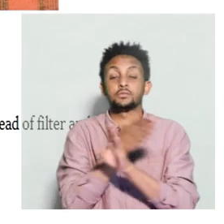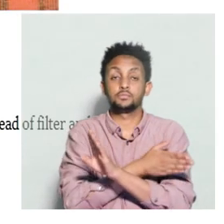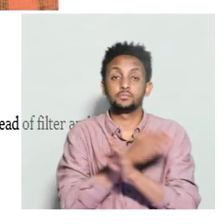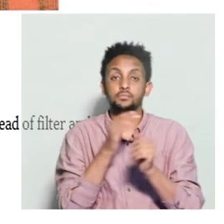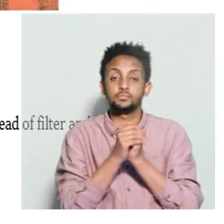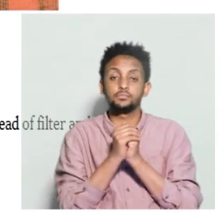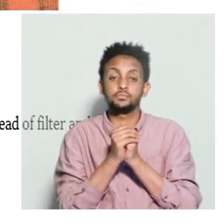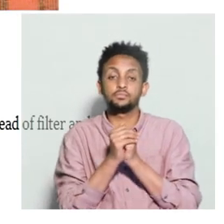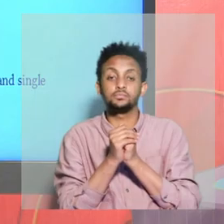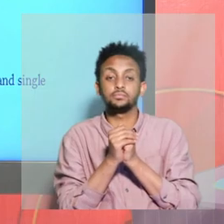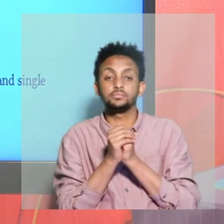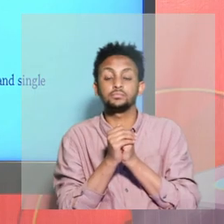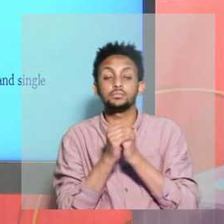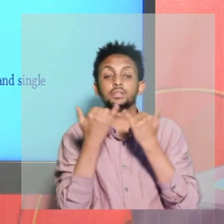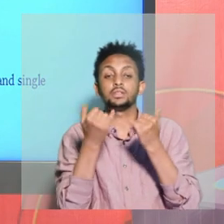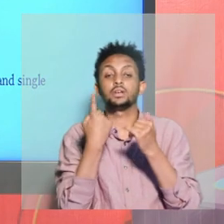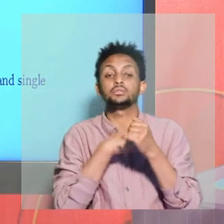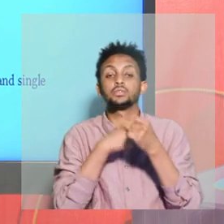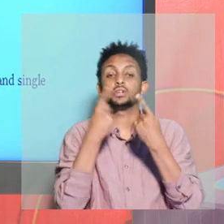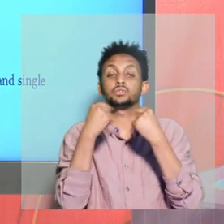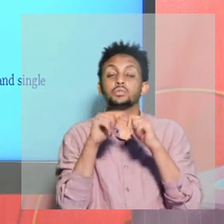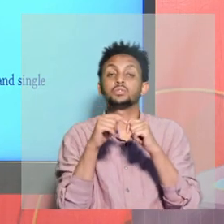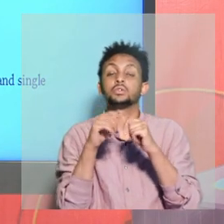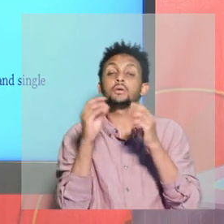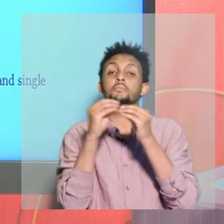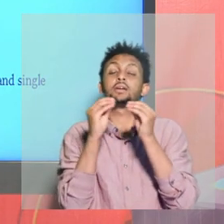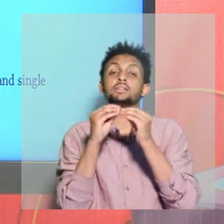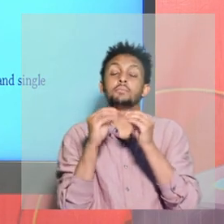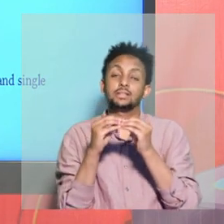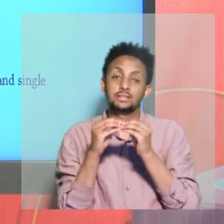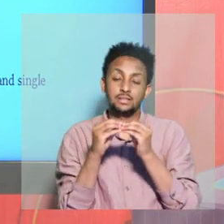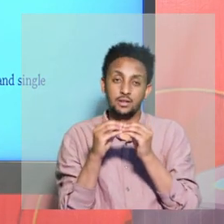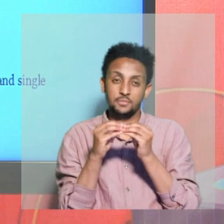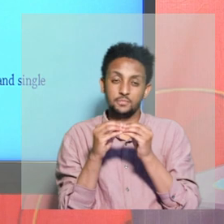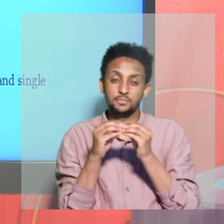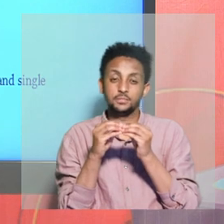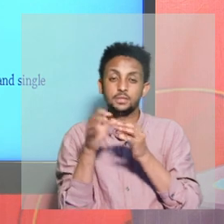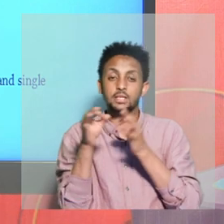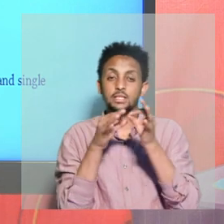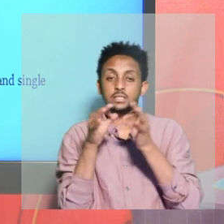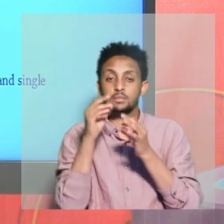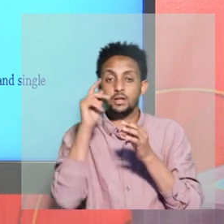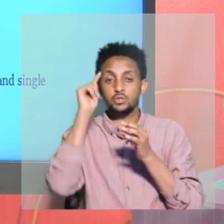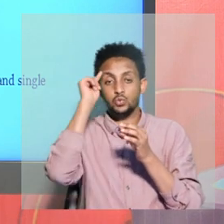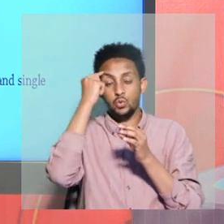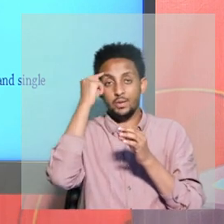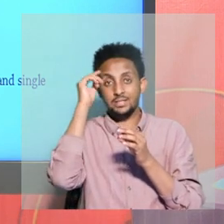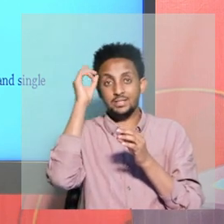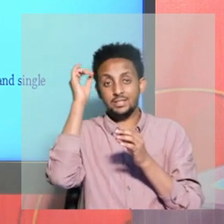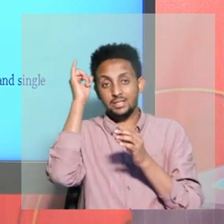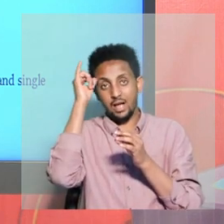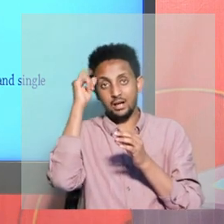maxima. And now let's try to see about the mathematical approach, which was explained by Thomas Young,